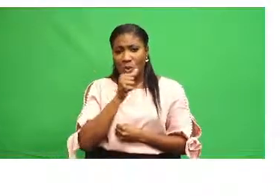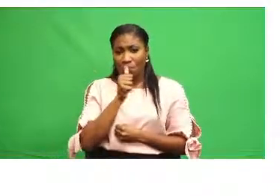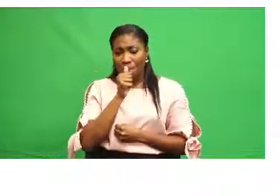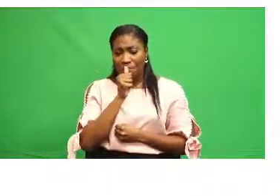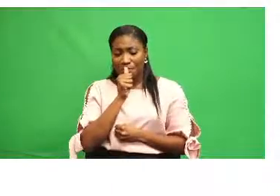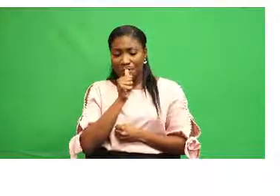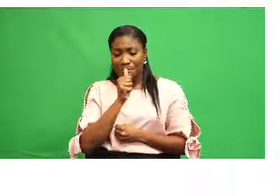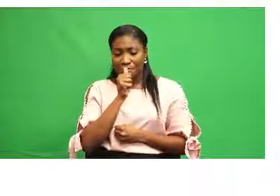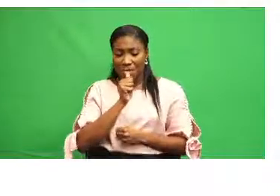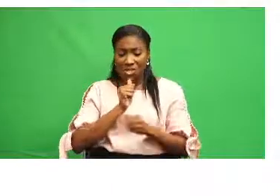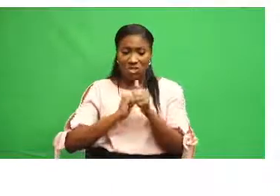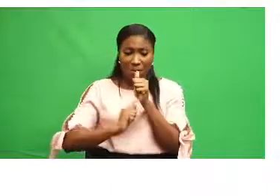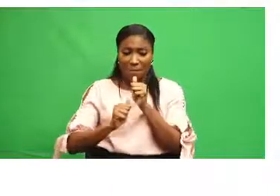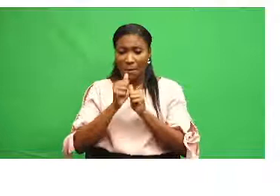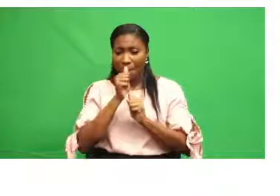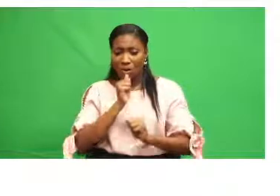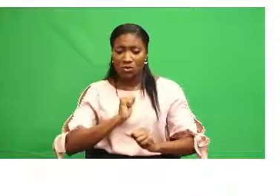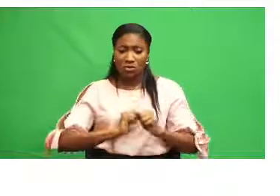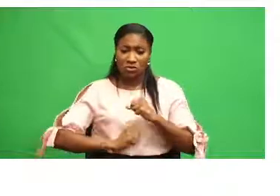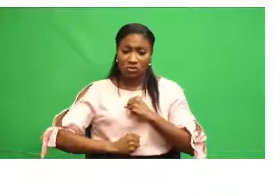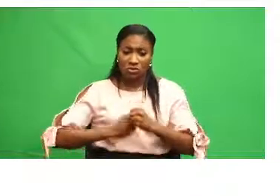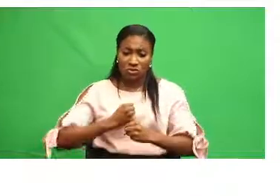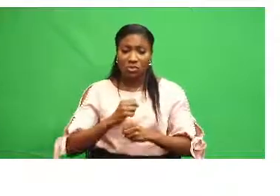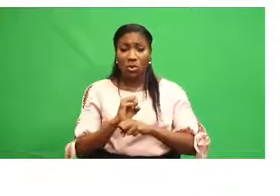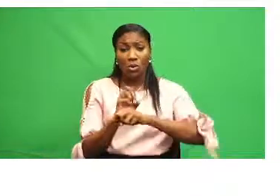person who might be incoherent